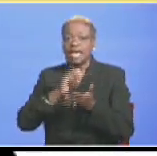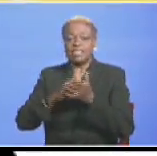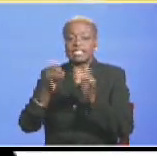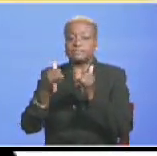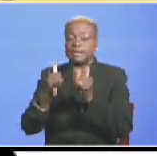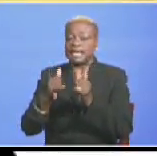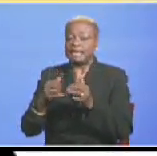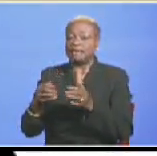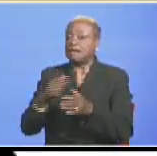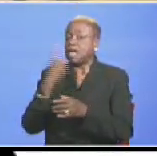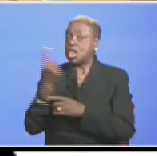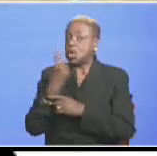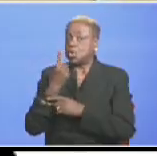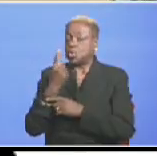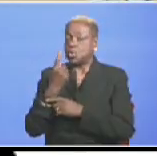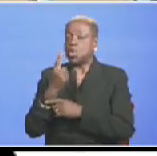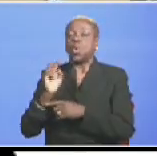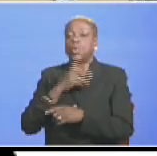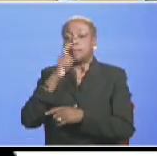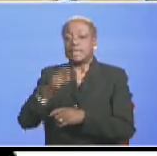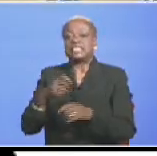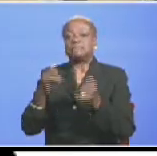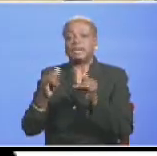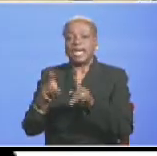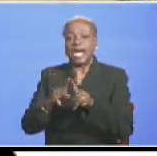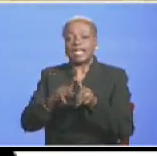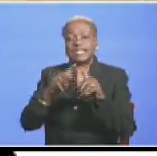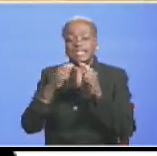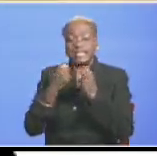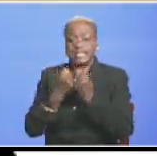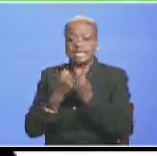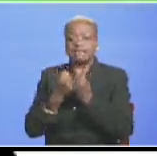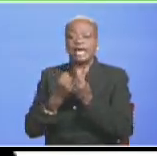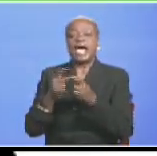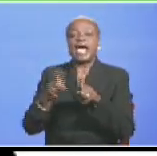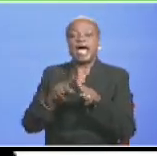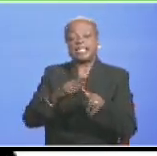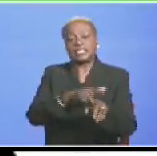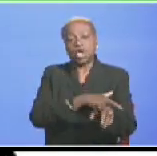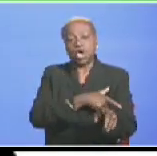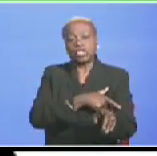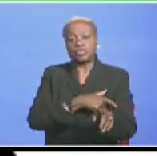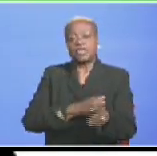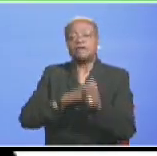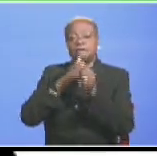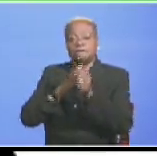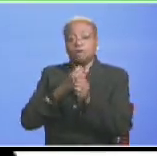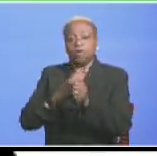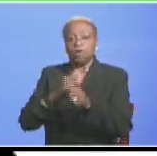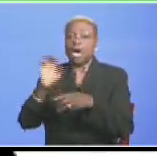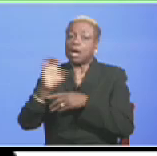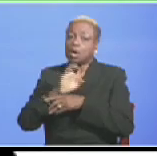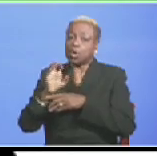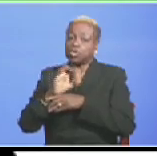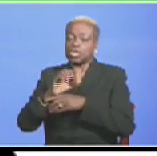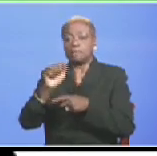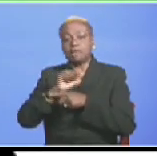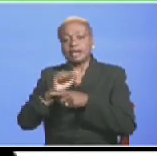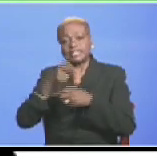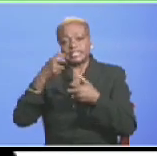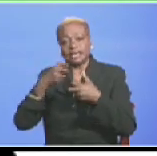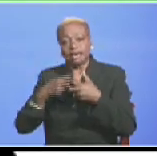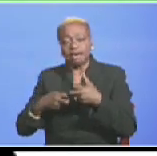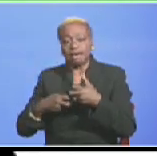We got to play as a team and just go there and do what we do. As long as we follow Coach Plan, practice every day, practice hard, go to practice, correct all our